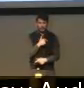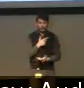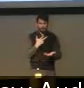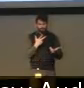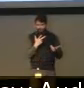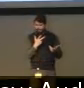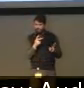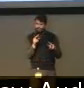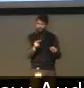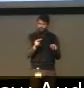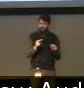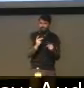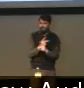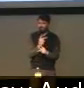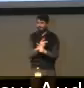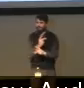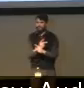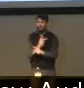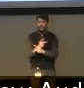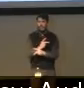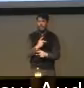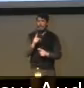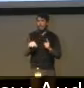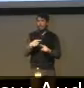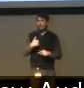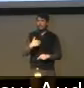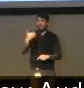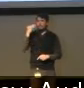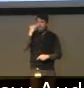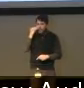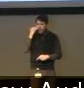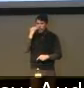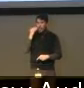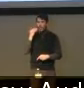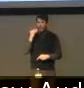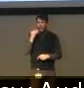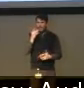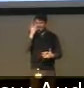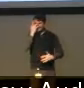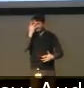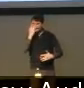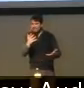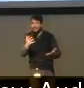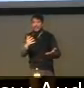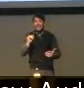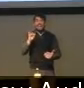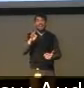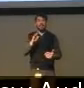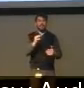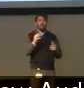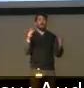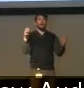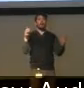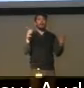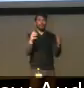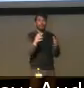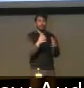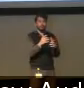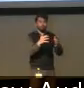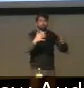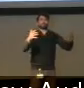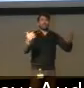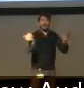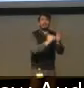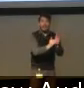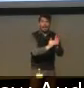be, is to detect a second wave or a second surge in cases. And the governor extended the stay-at-home order